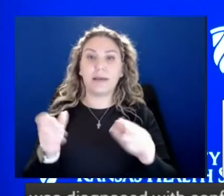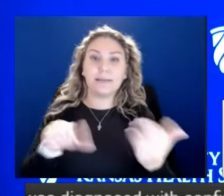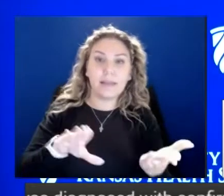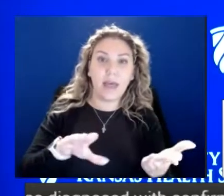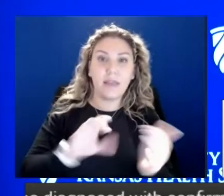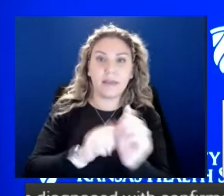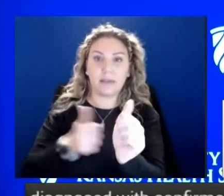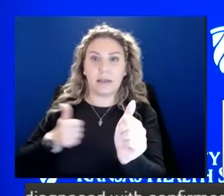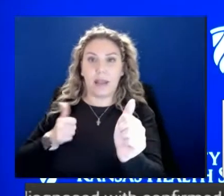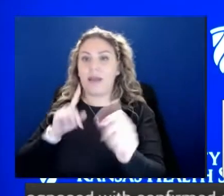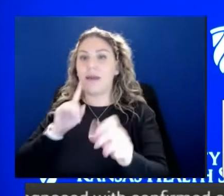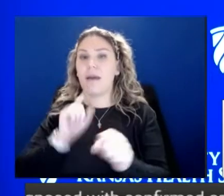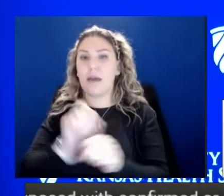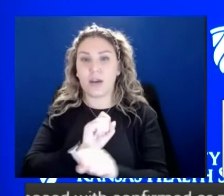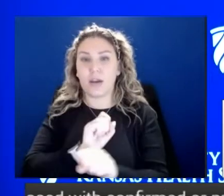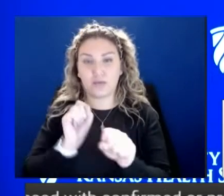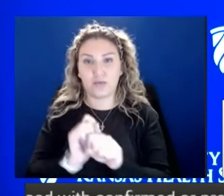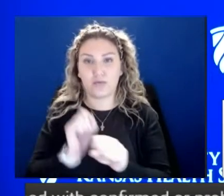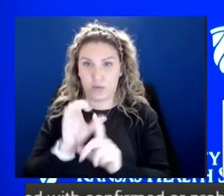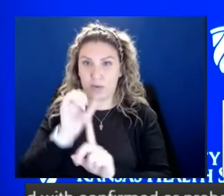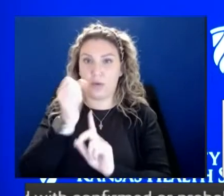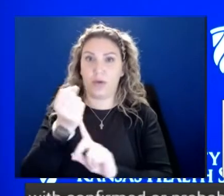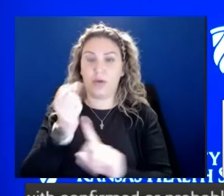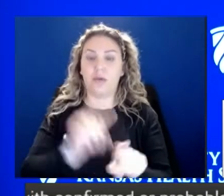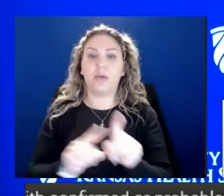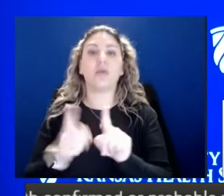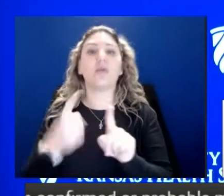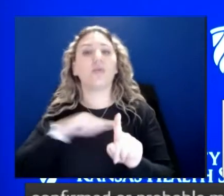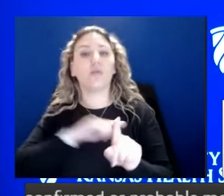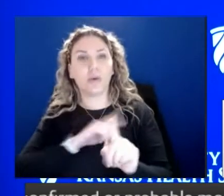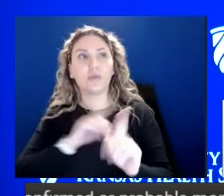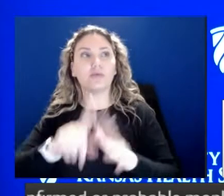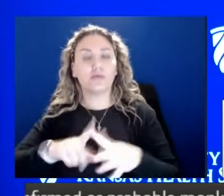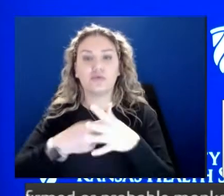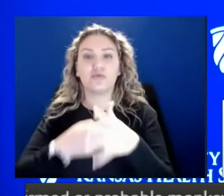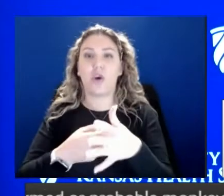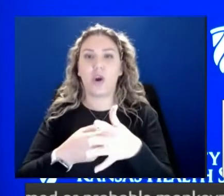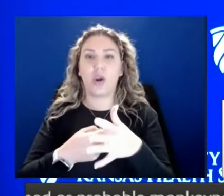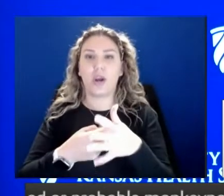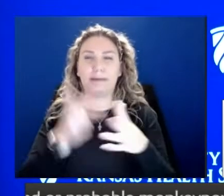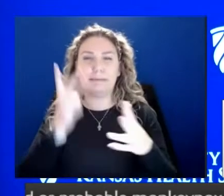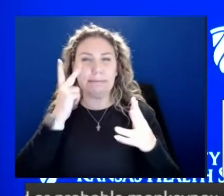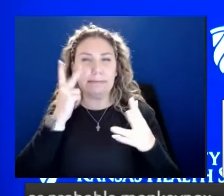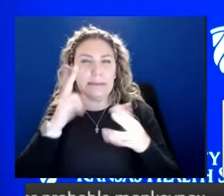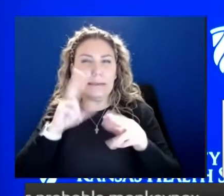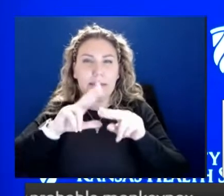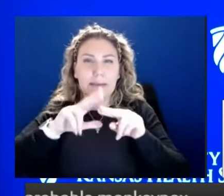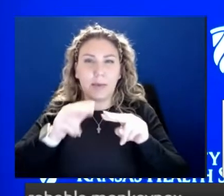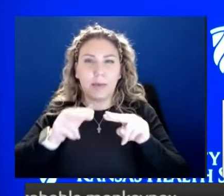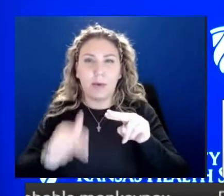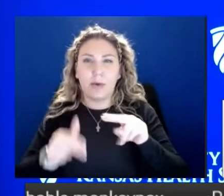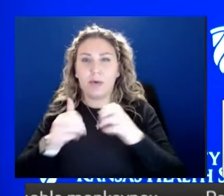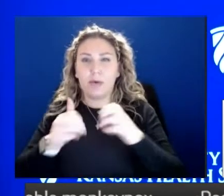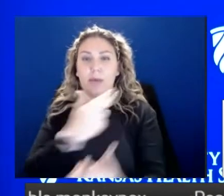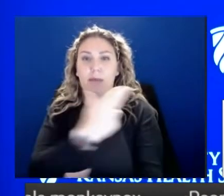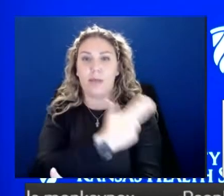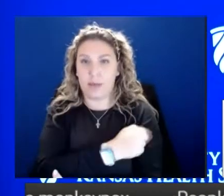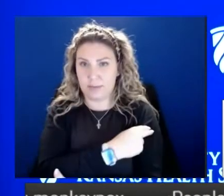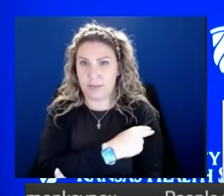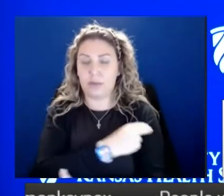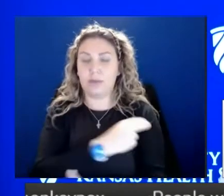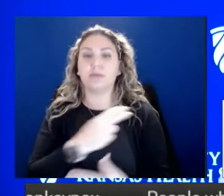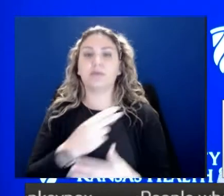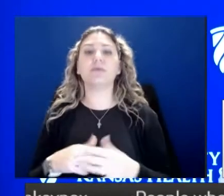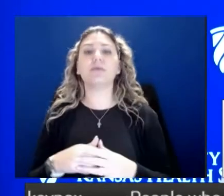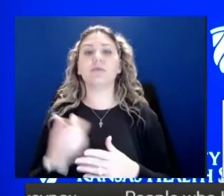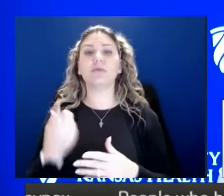actual cases as well. And so as we are starting now, I believe, to see that downtrend in hospitalizations, we still